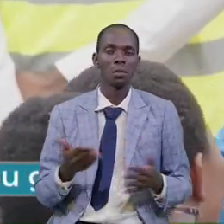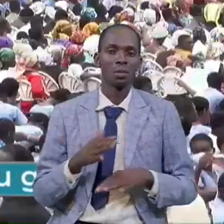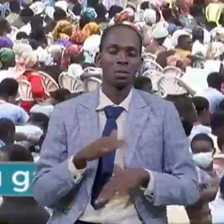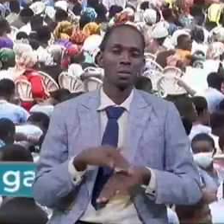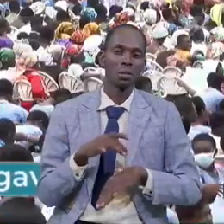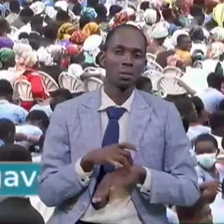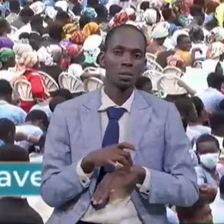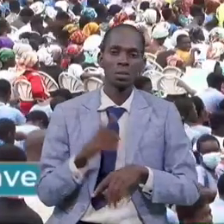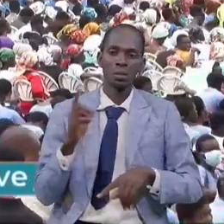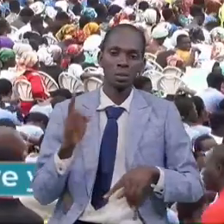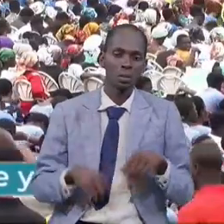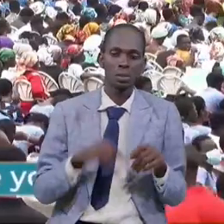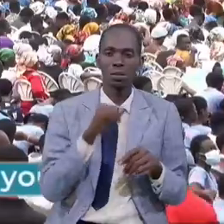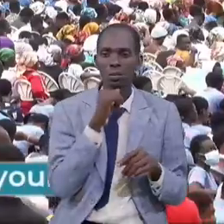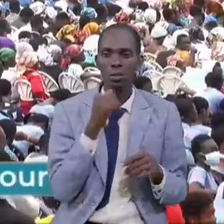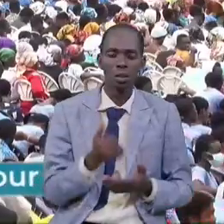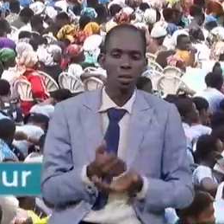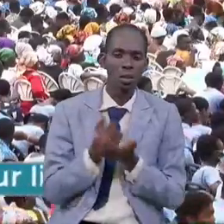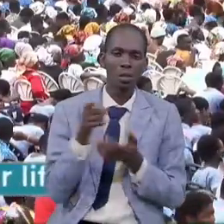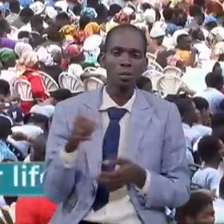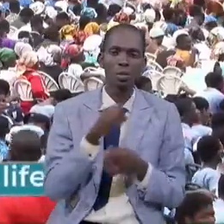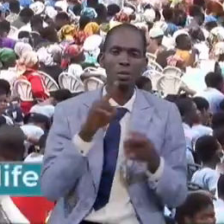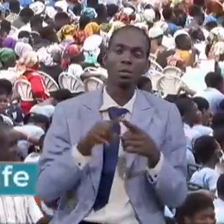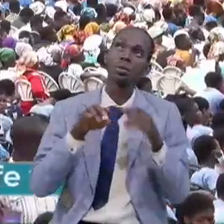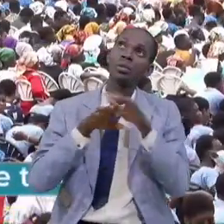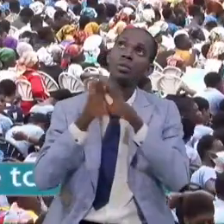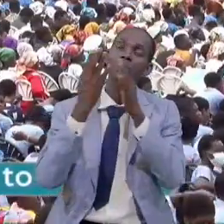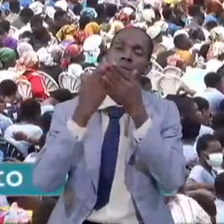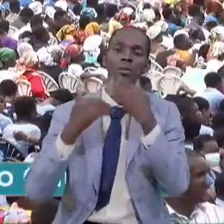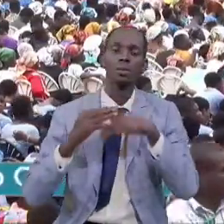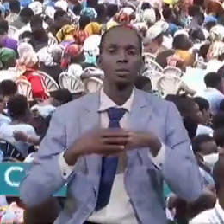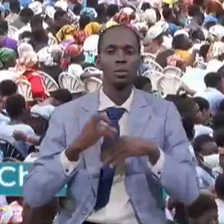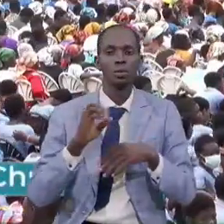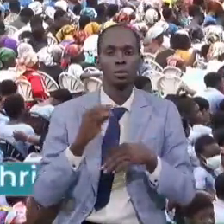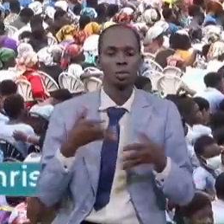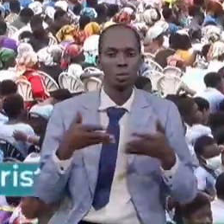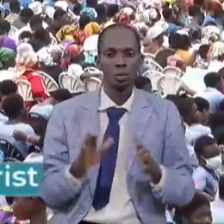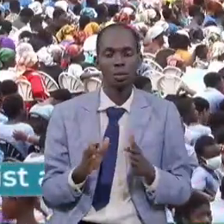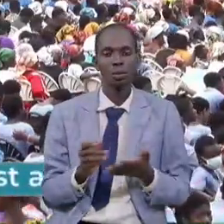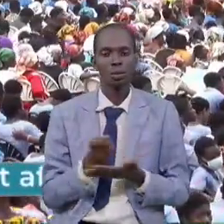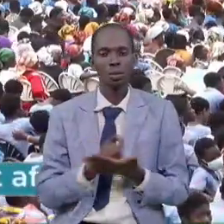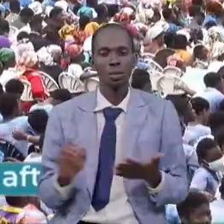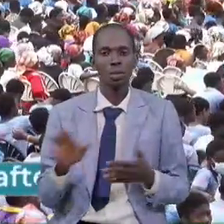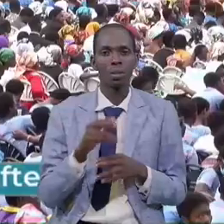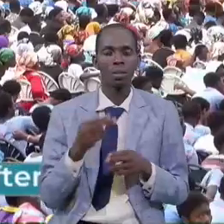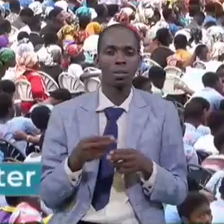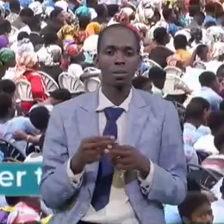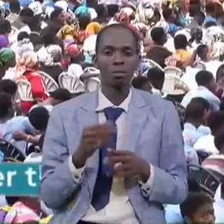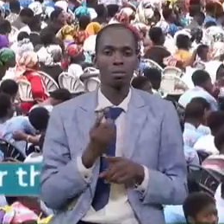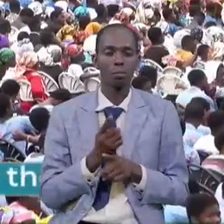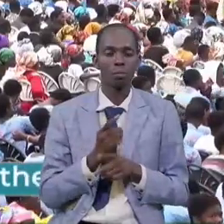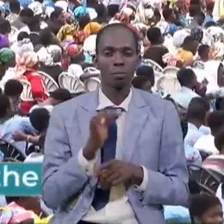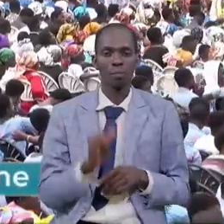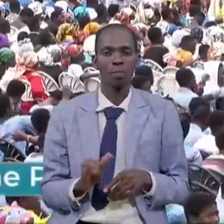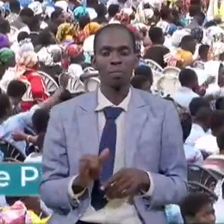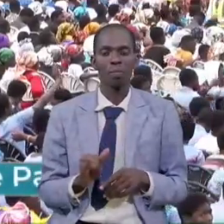heaven. So let's write their names legibly so that after the meeting, we won't